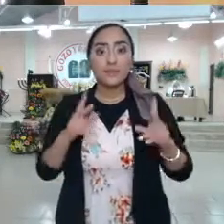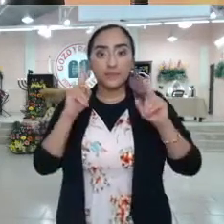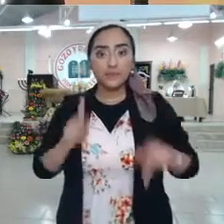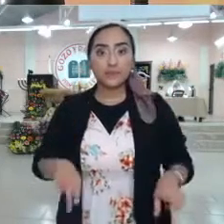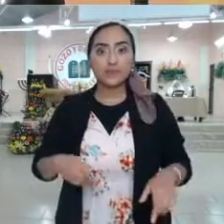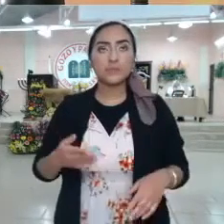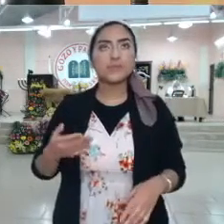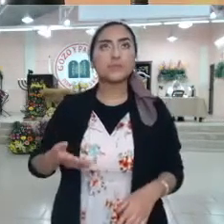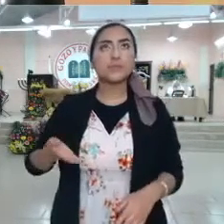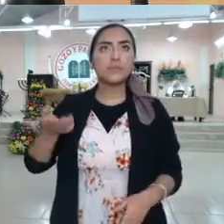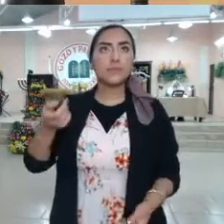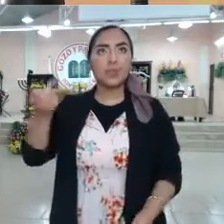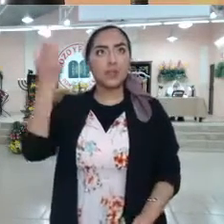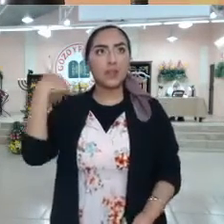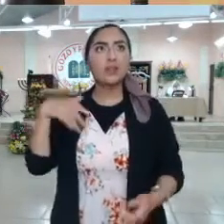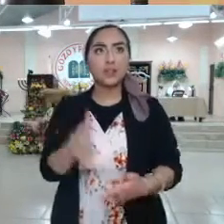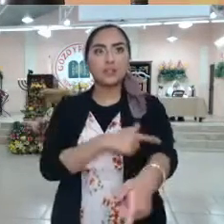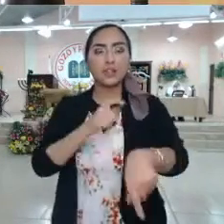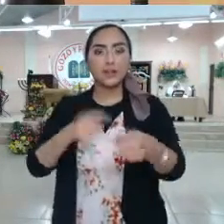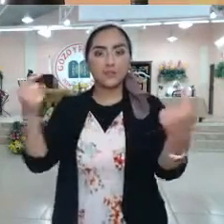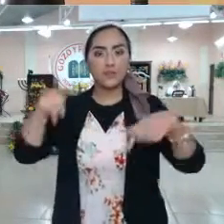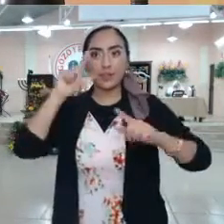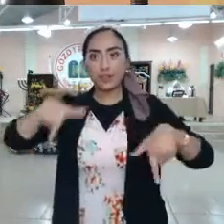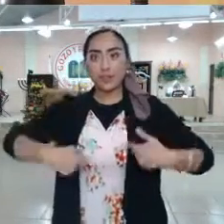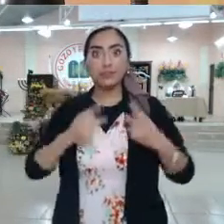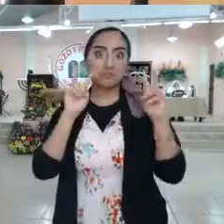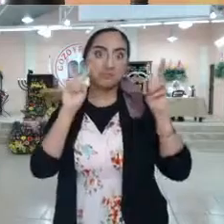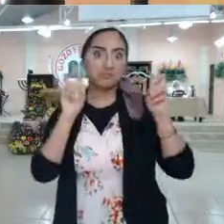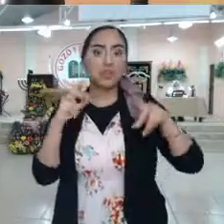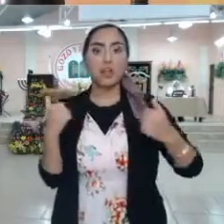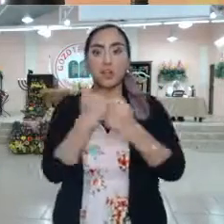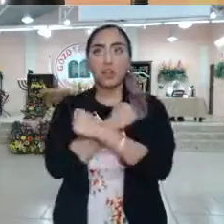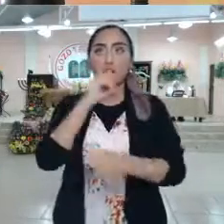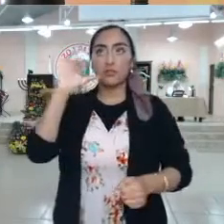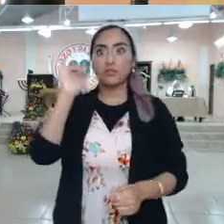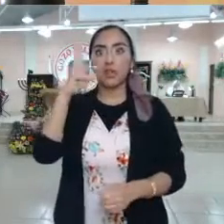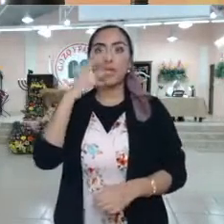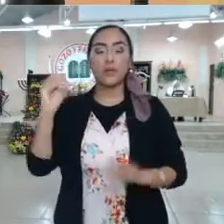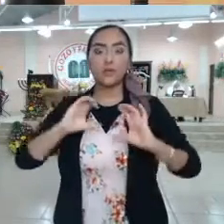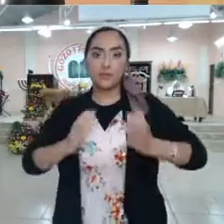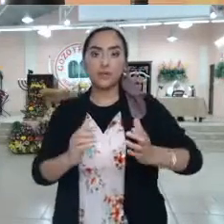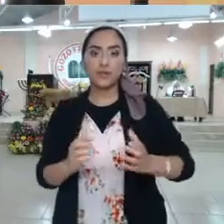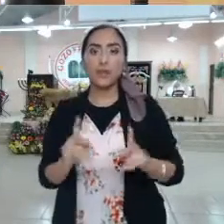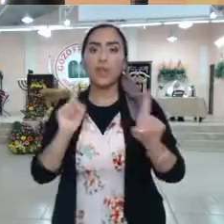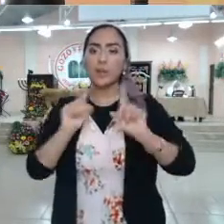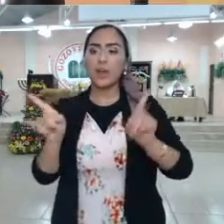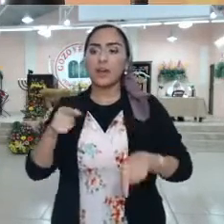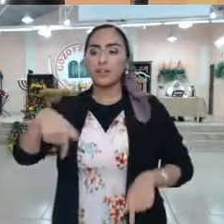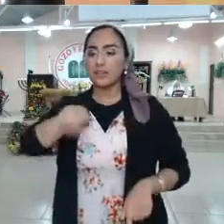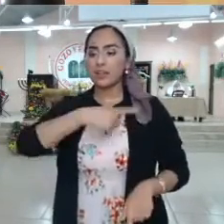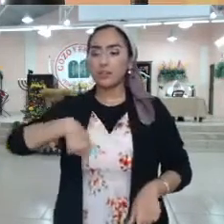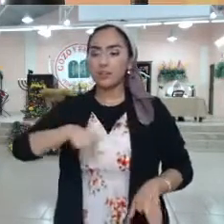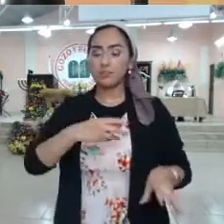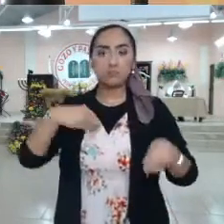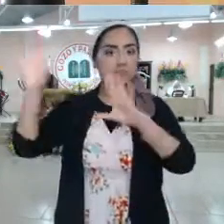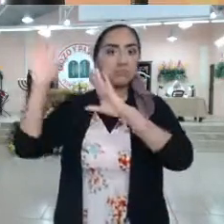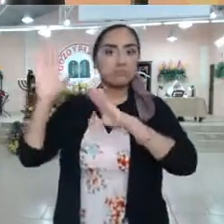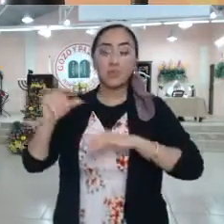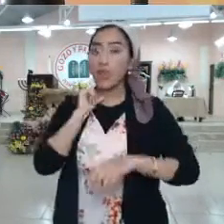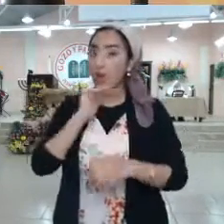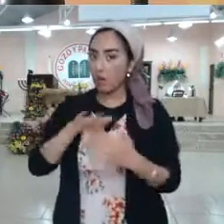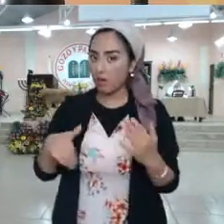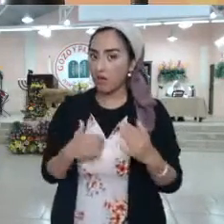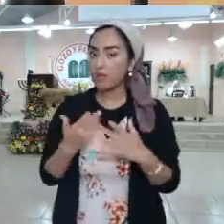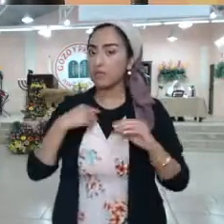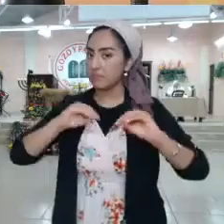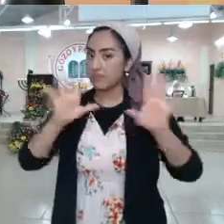many people, some time ago, they came here to live to Tehuacan because they said that they loved Yahweh and the Keilah, but they went